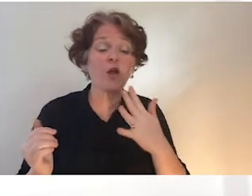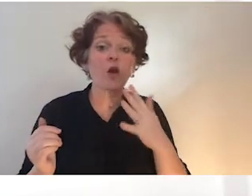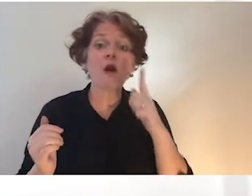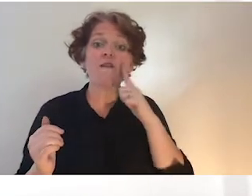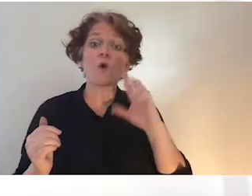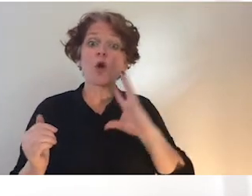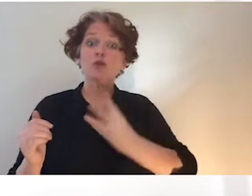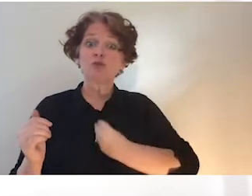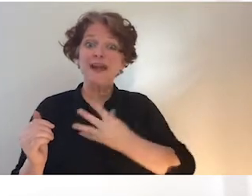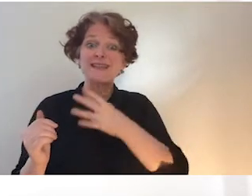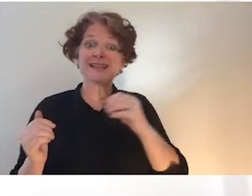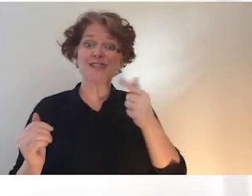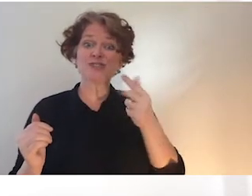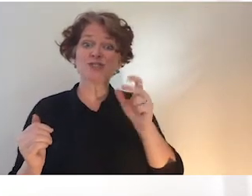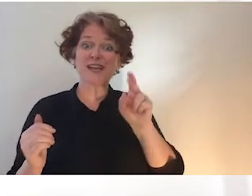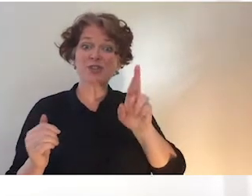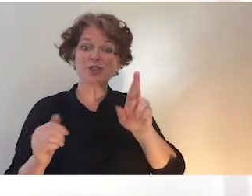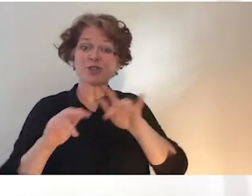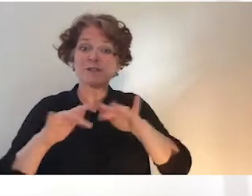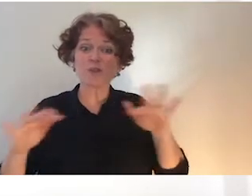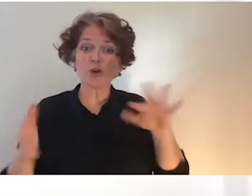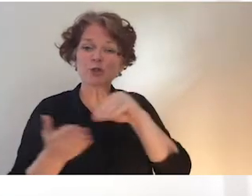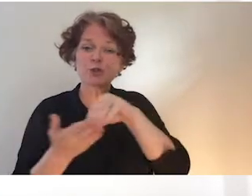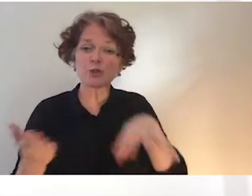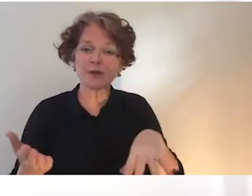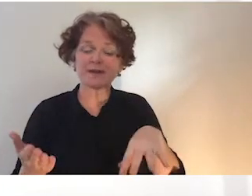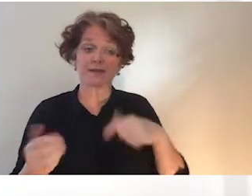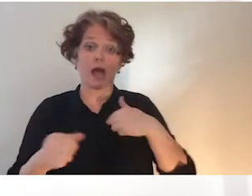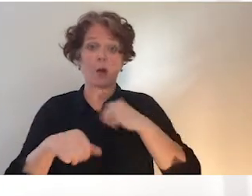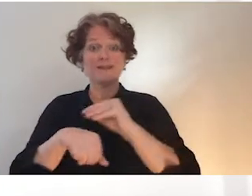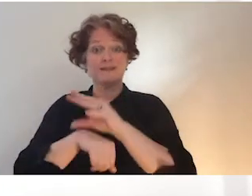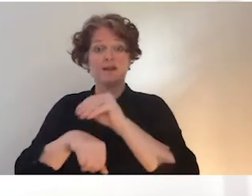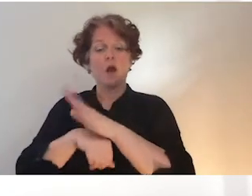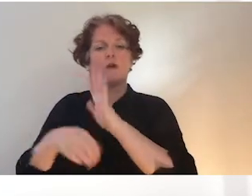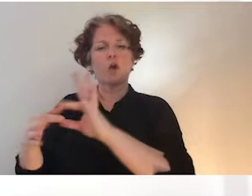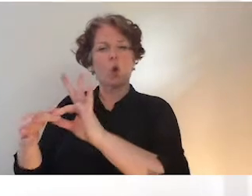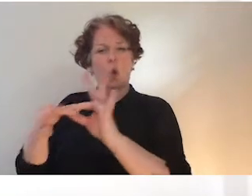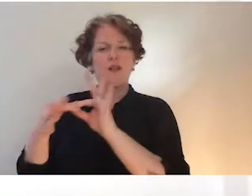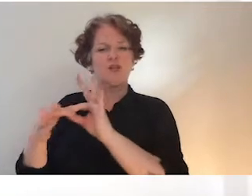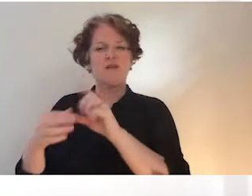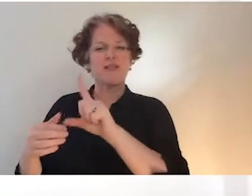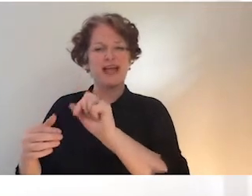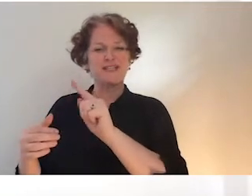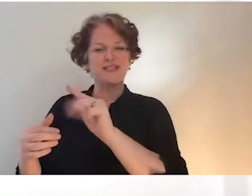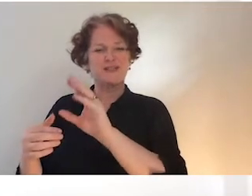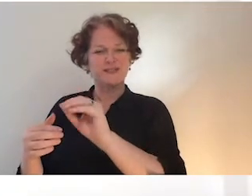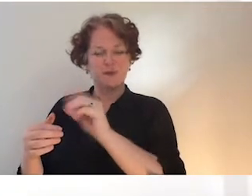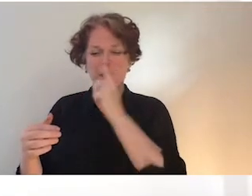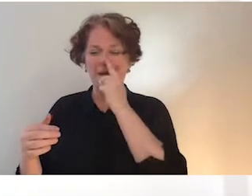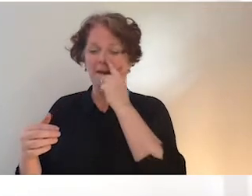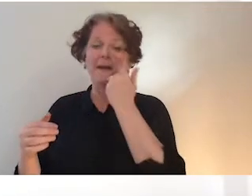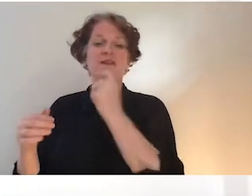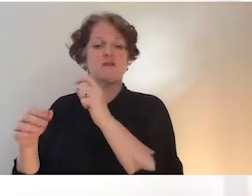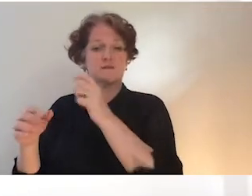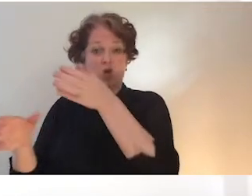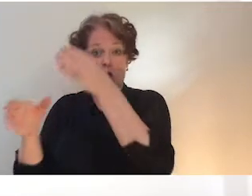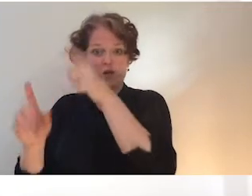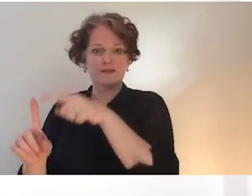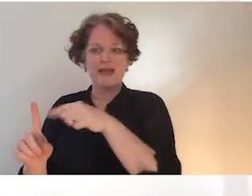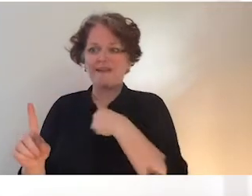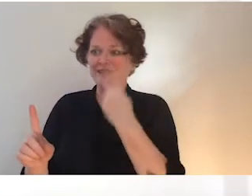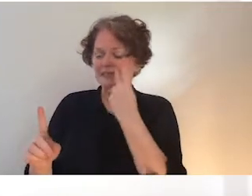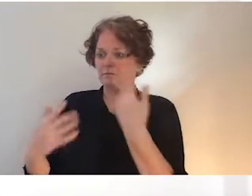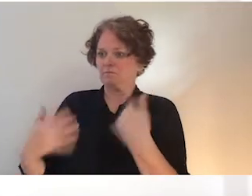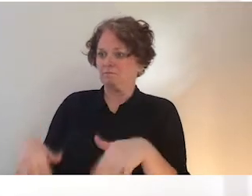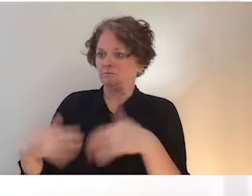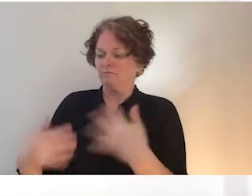for trans and gender diverse students. As an advisor to TC's Coalition of Latino Scholars, for example, I have